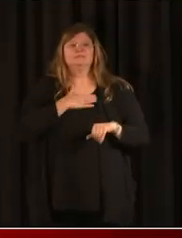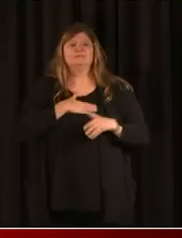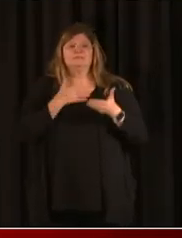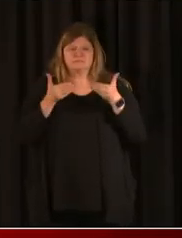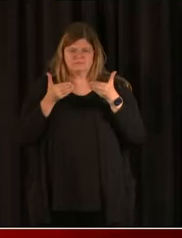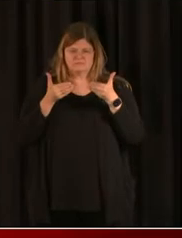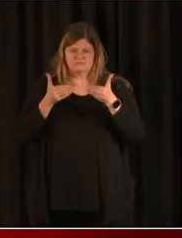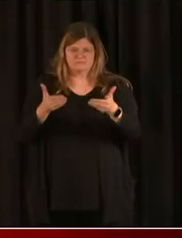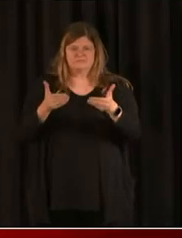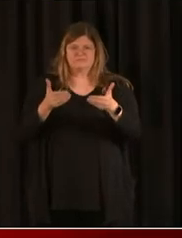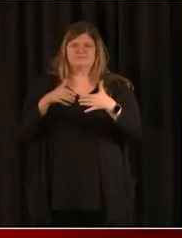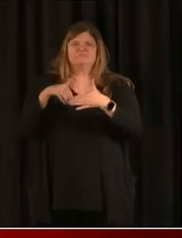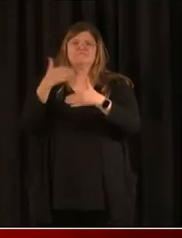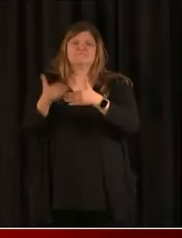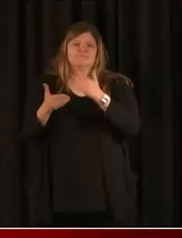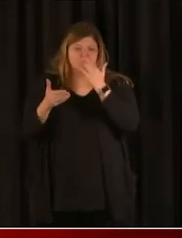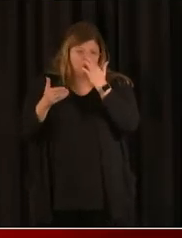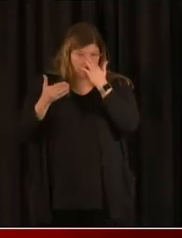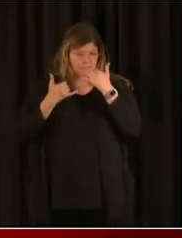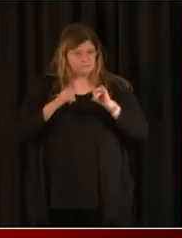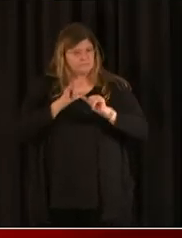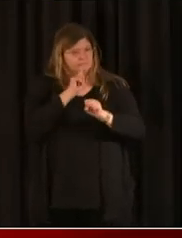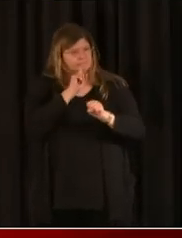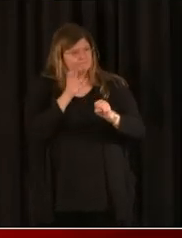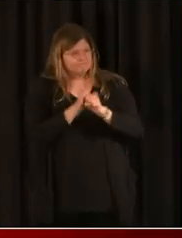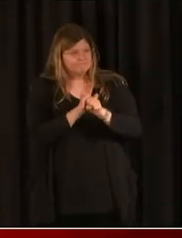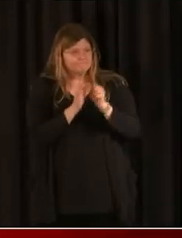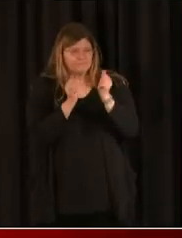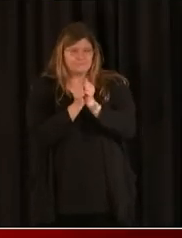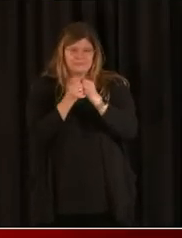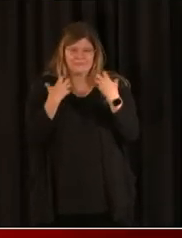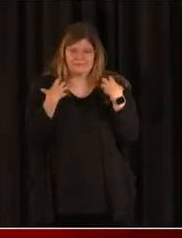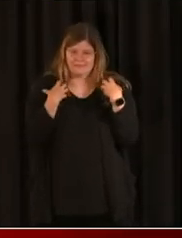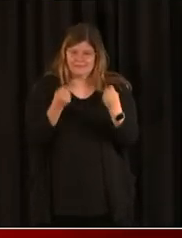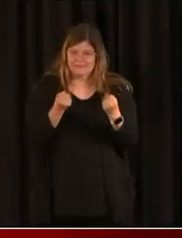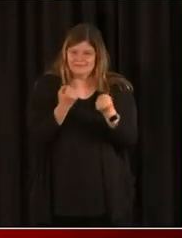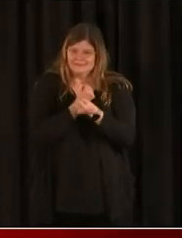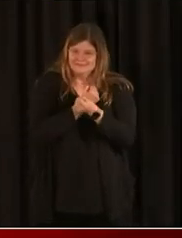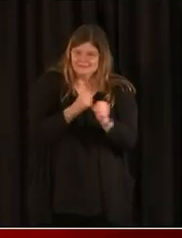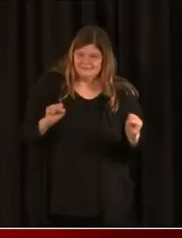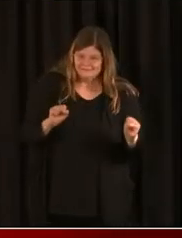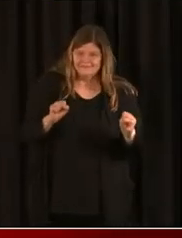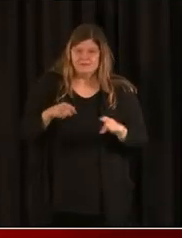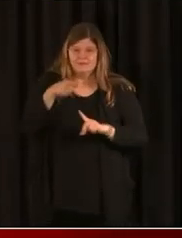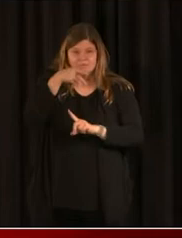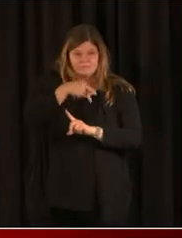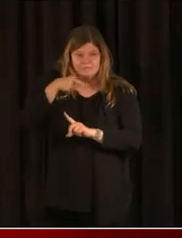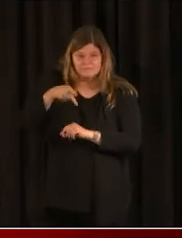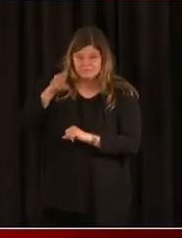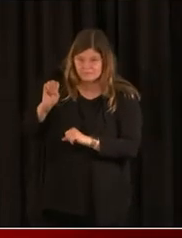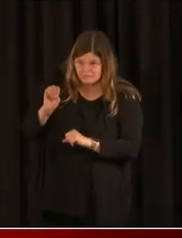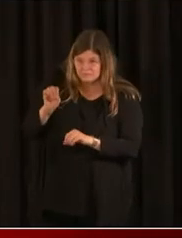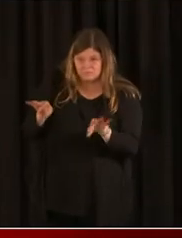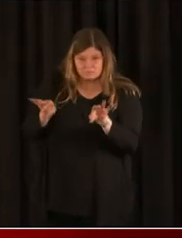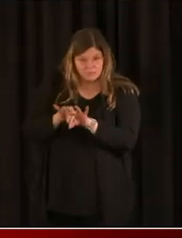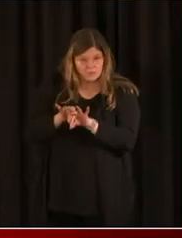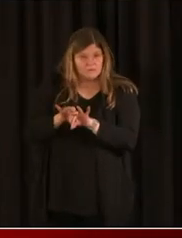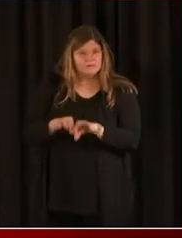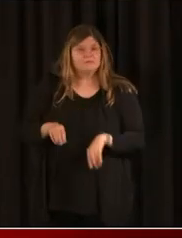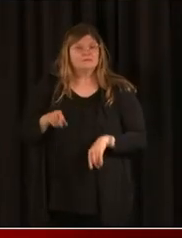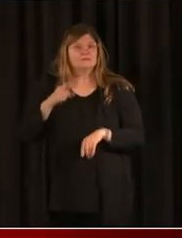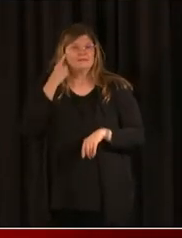still committed to our health and safety commitments, which includes PPE for students and staff, our